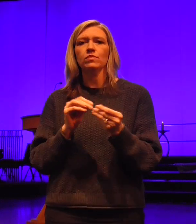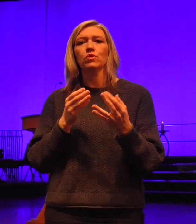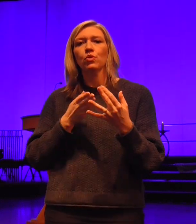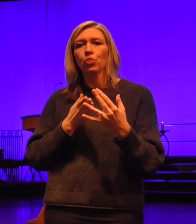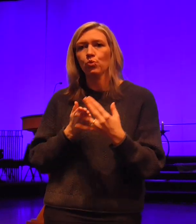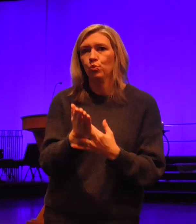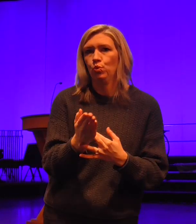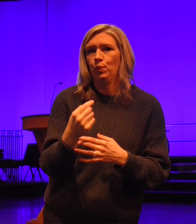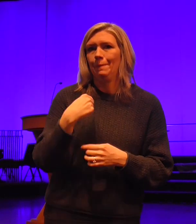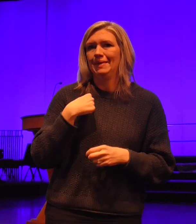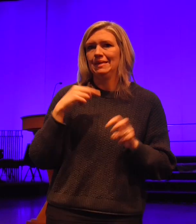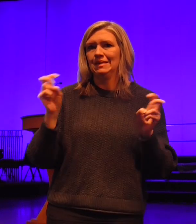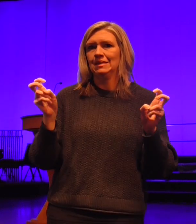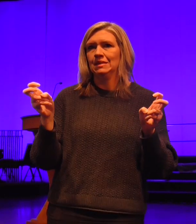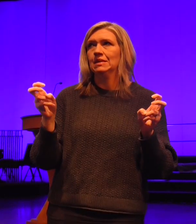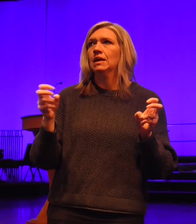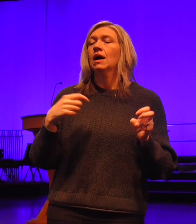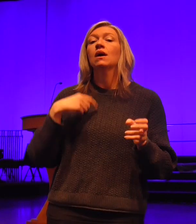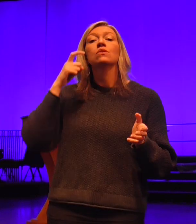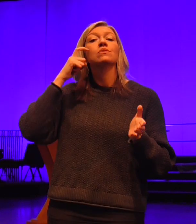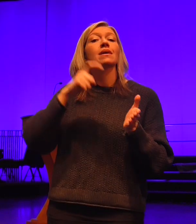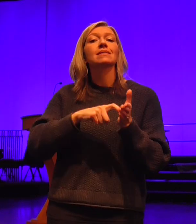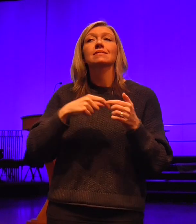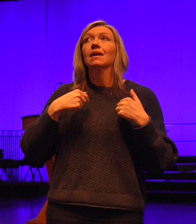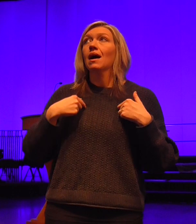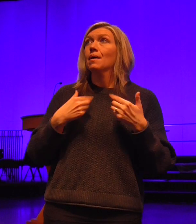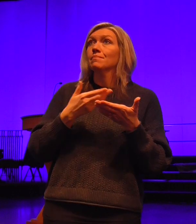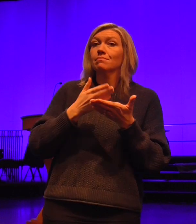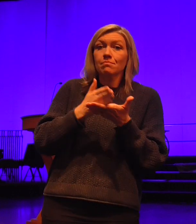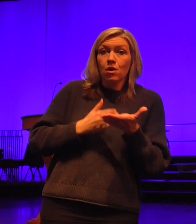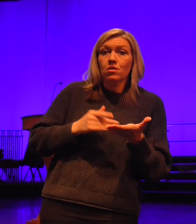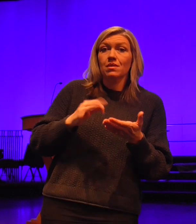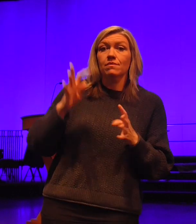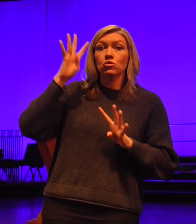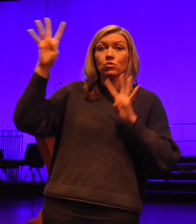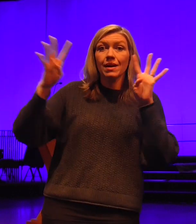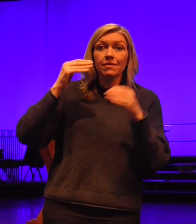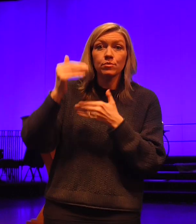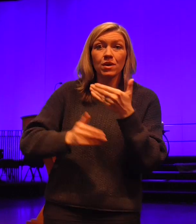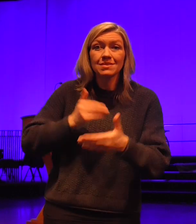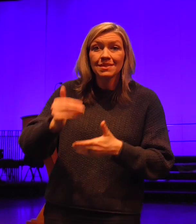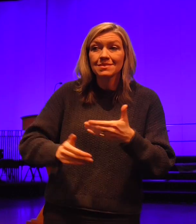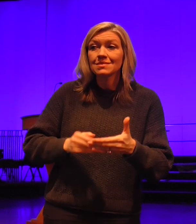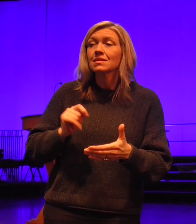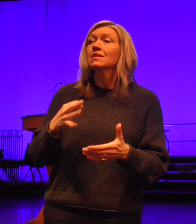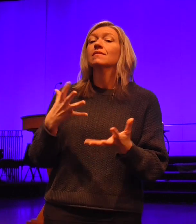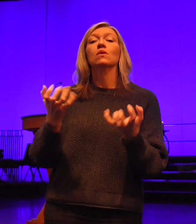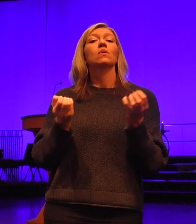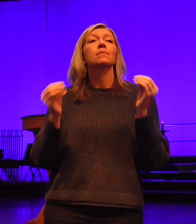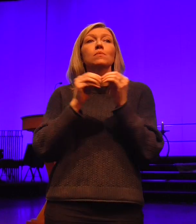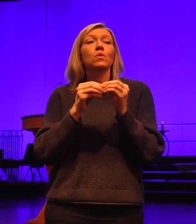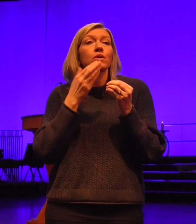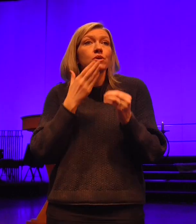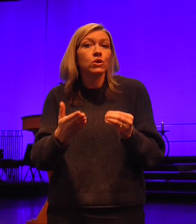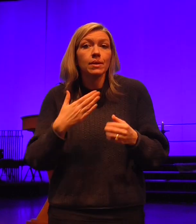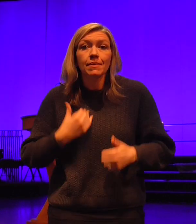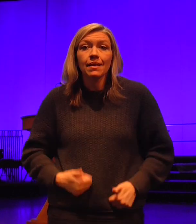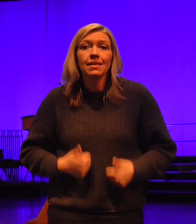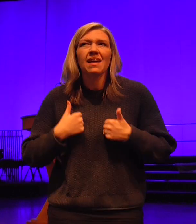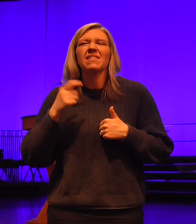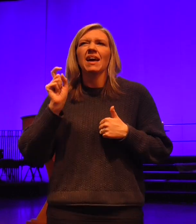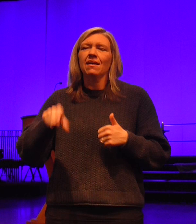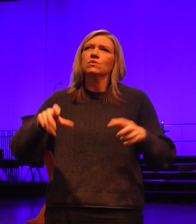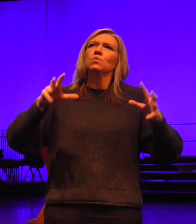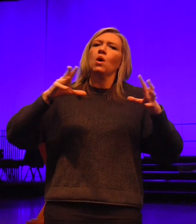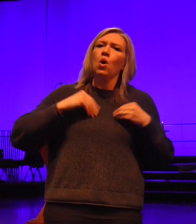where I recognize that I am an instrument of the creative process. And if I want more good in my life, I've got to own it,